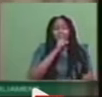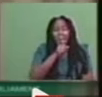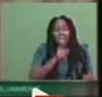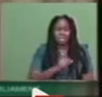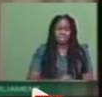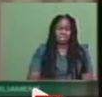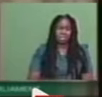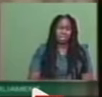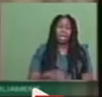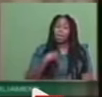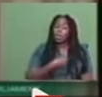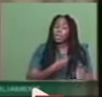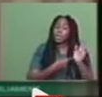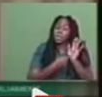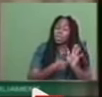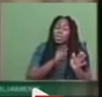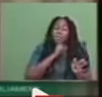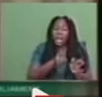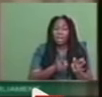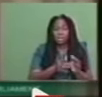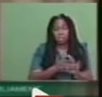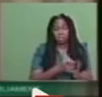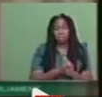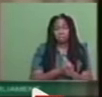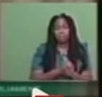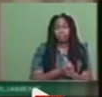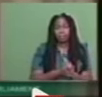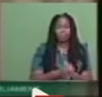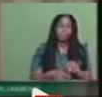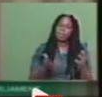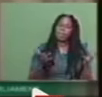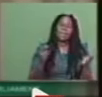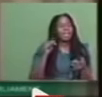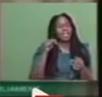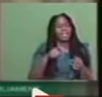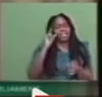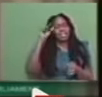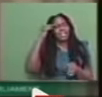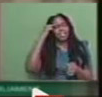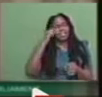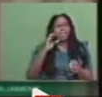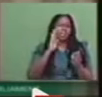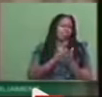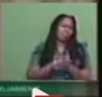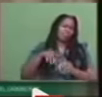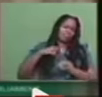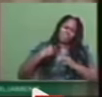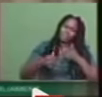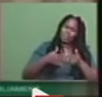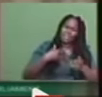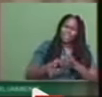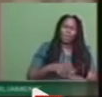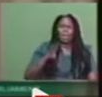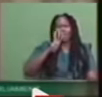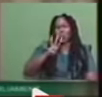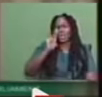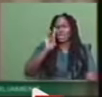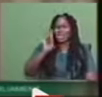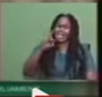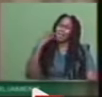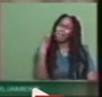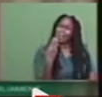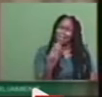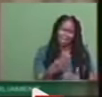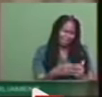So, in his 5-year term, this government ran a whopping $48 billion in deficits over the 5-year